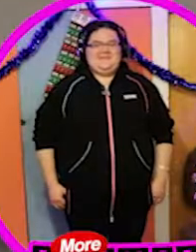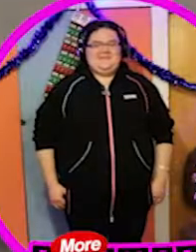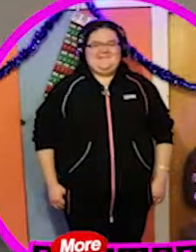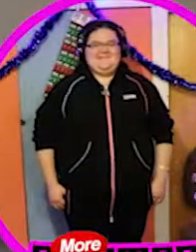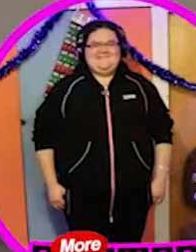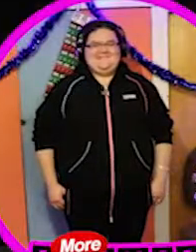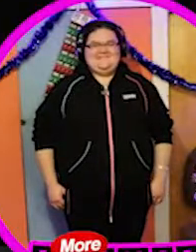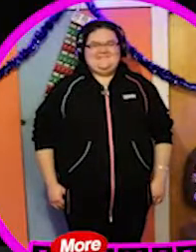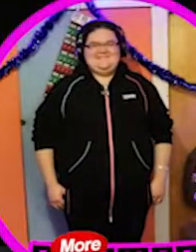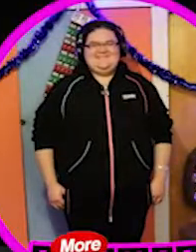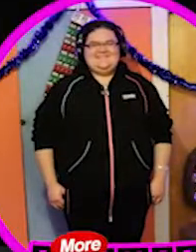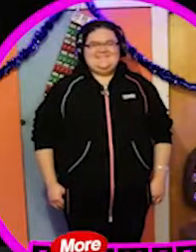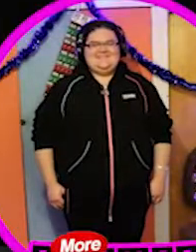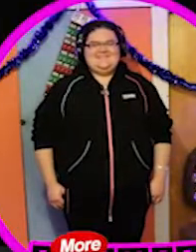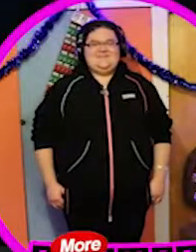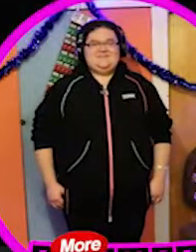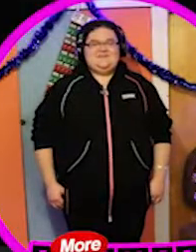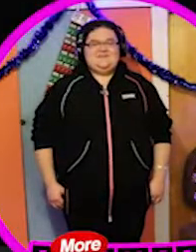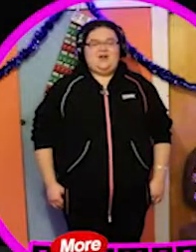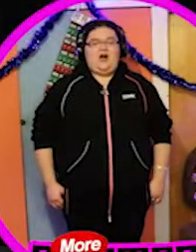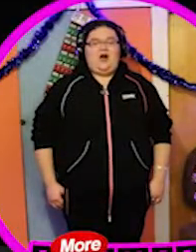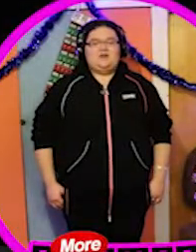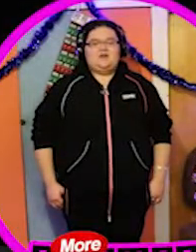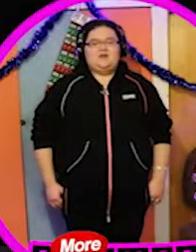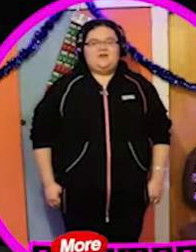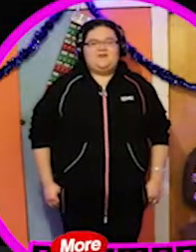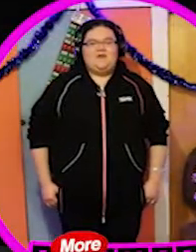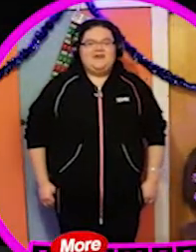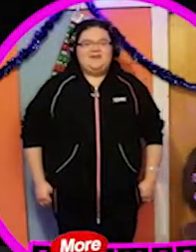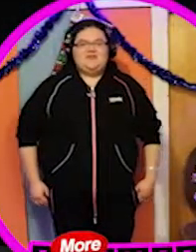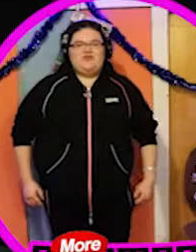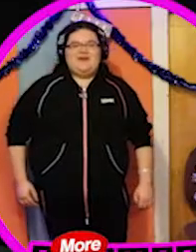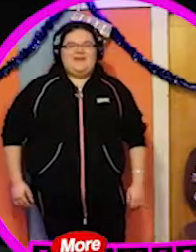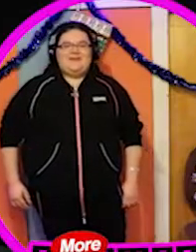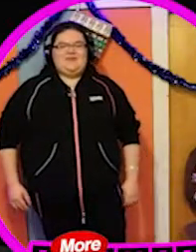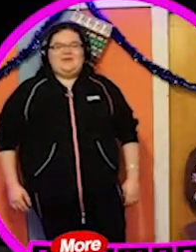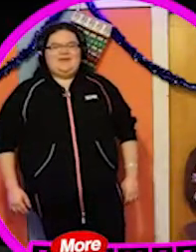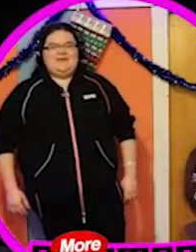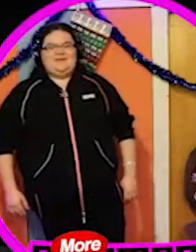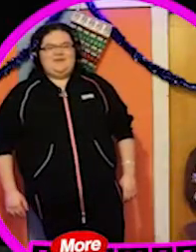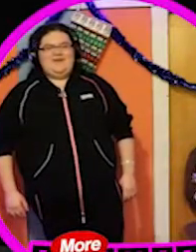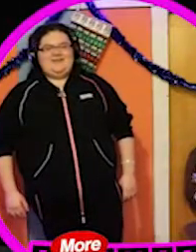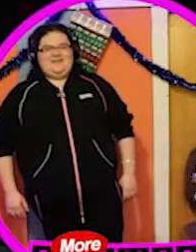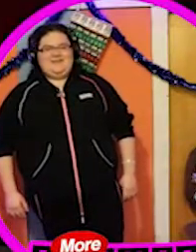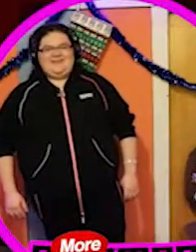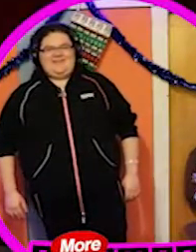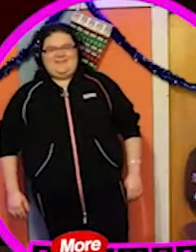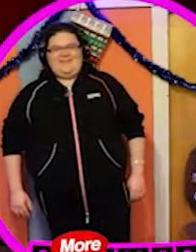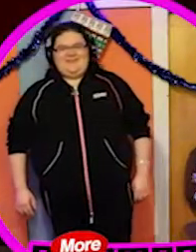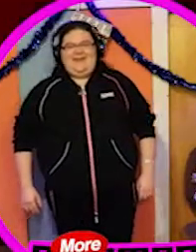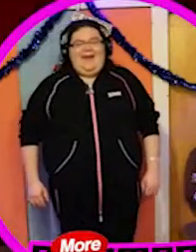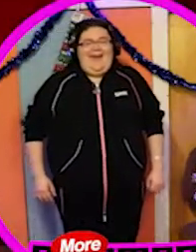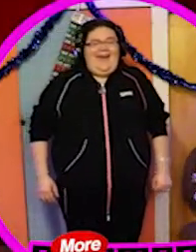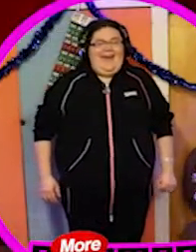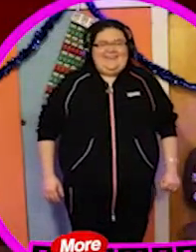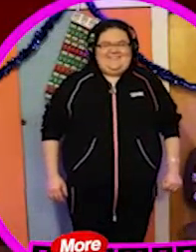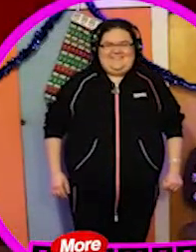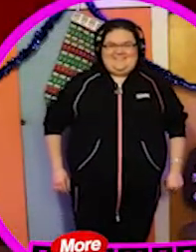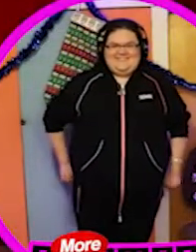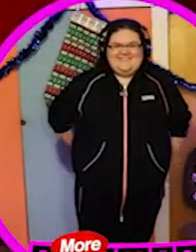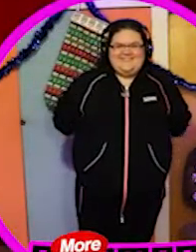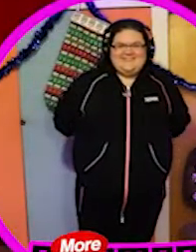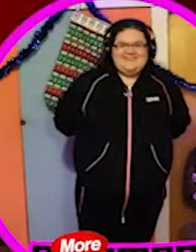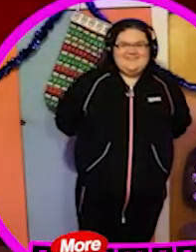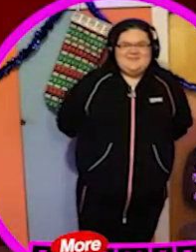Someone's actually following me, man. I've got a gun. I've got a pistol. I've got a pistol. Do it. Do it. That's, I've got a gun. Do it. Ah! No, don't kill